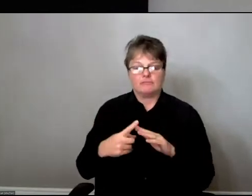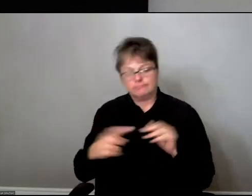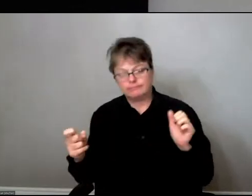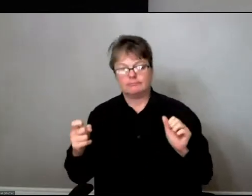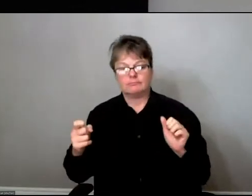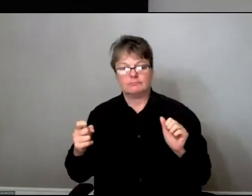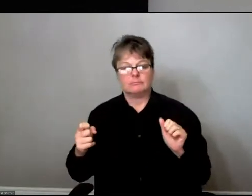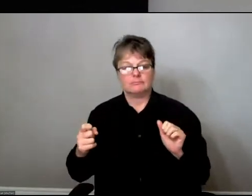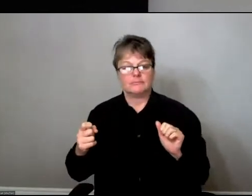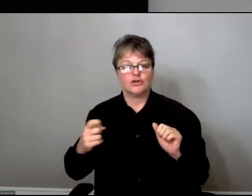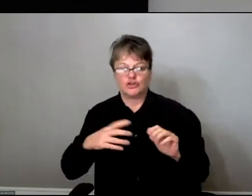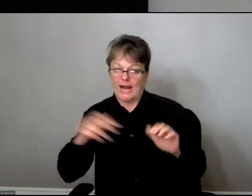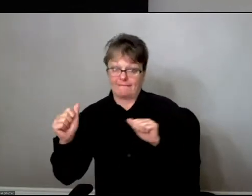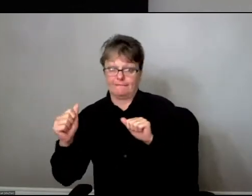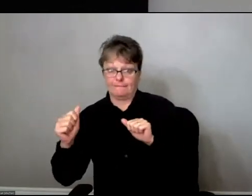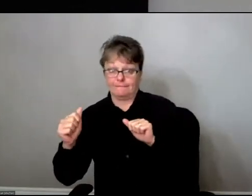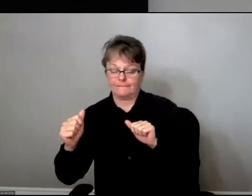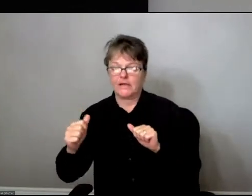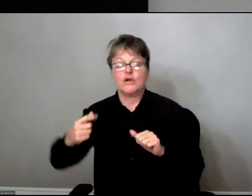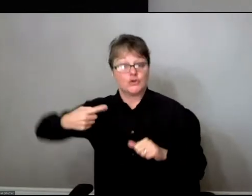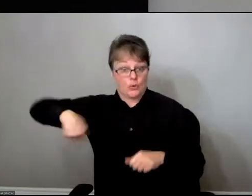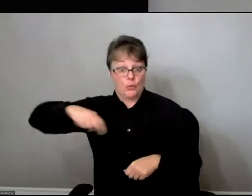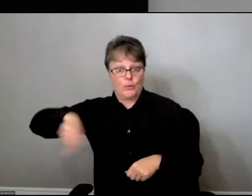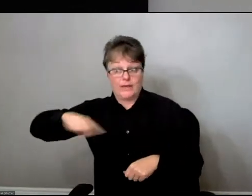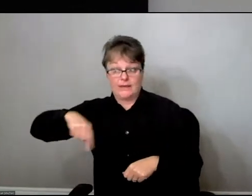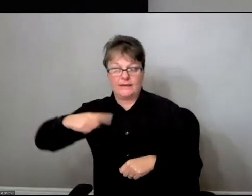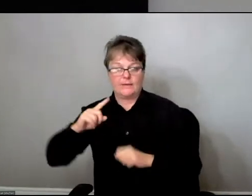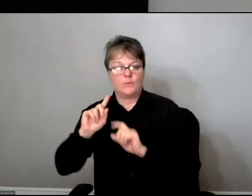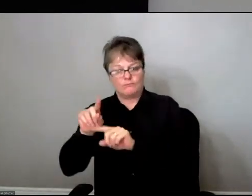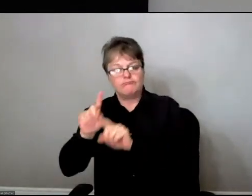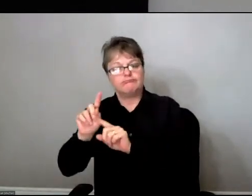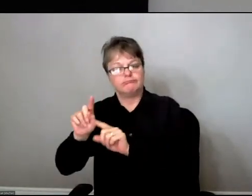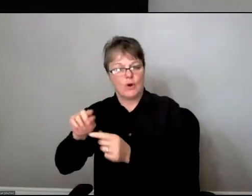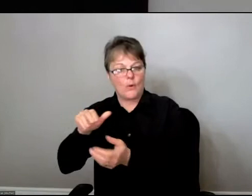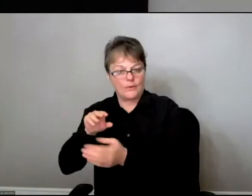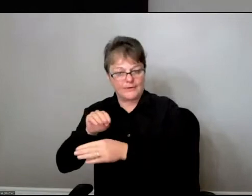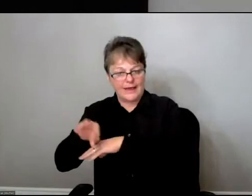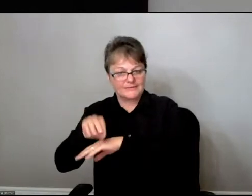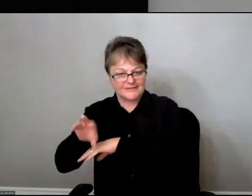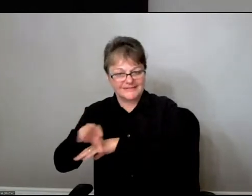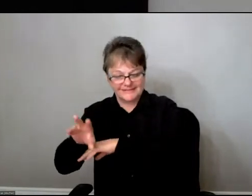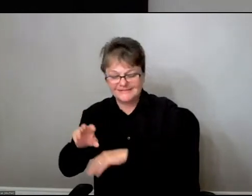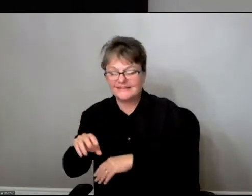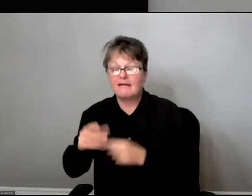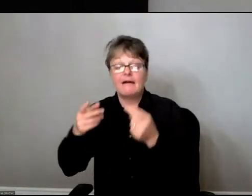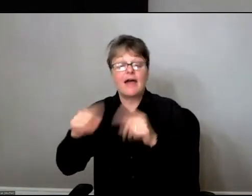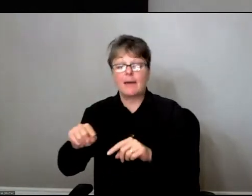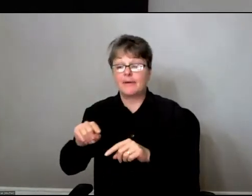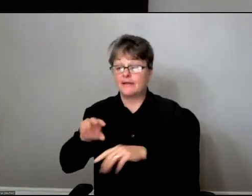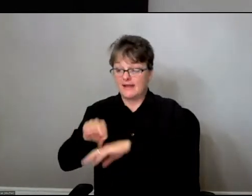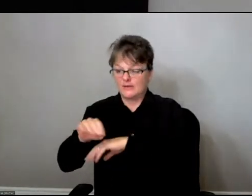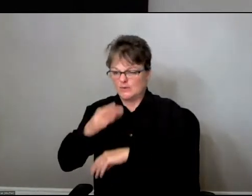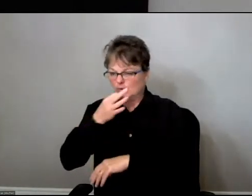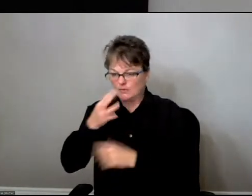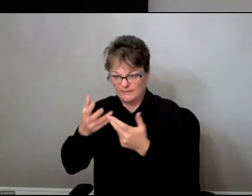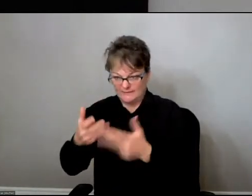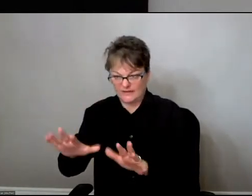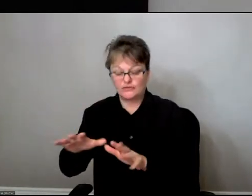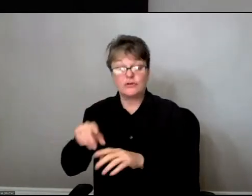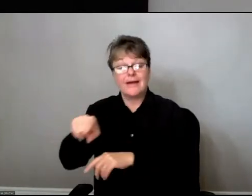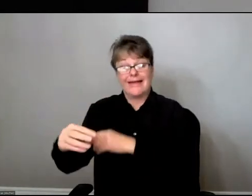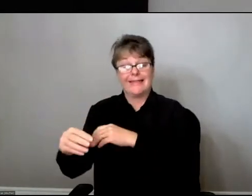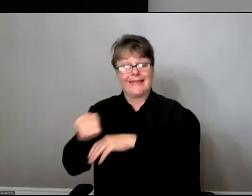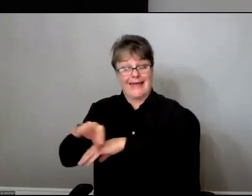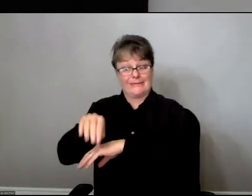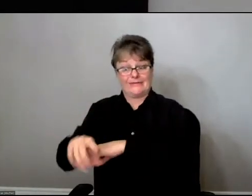sessions. When those sessions were coming to an end, our counselor asked us to summarize what we had been through and what our